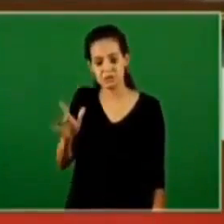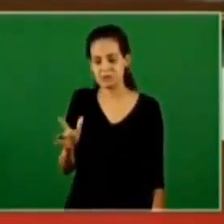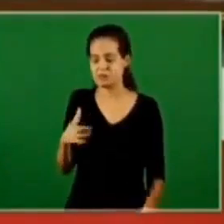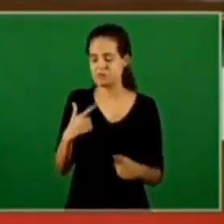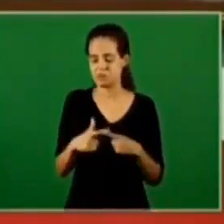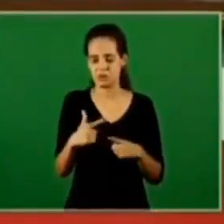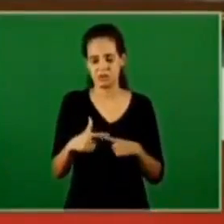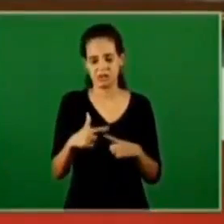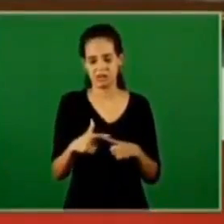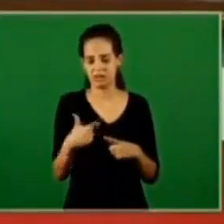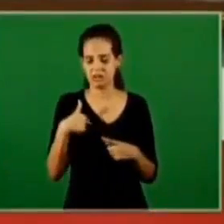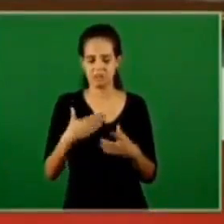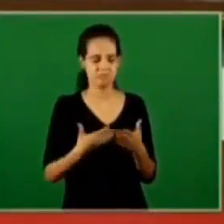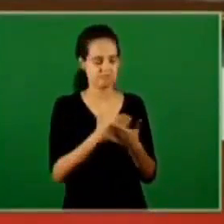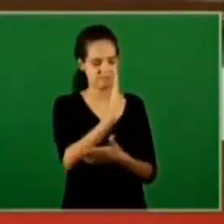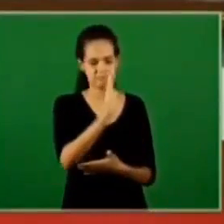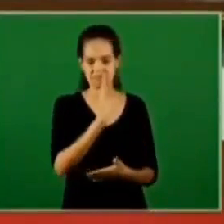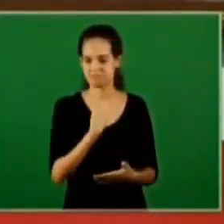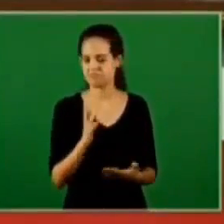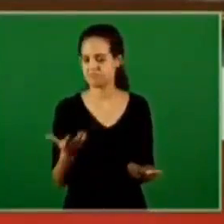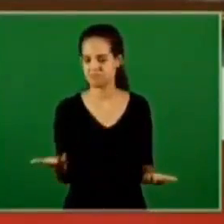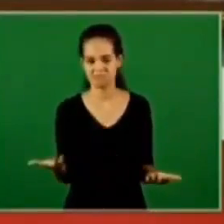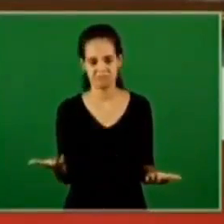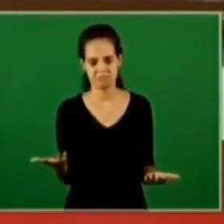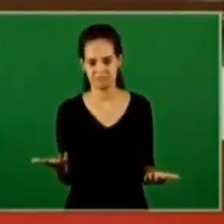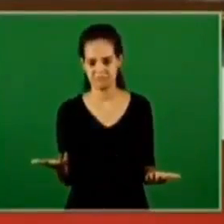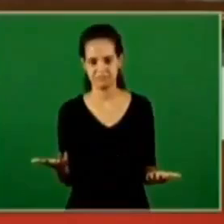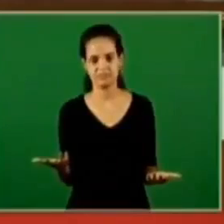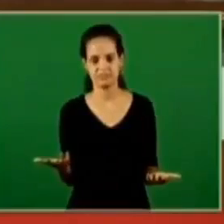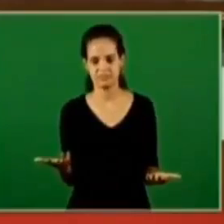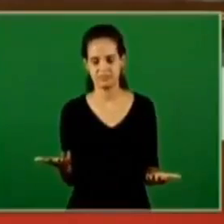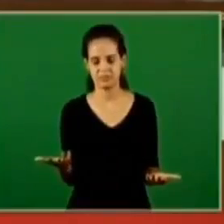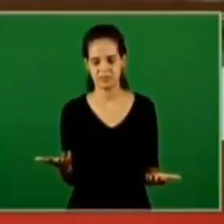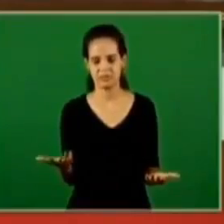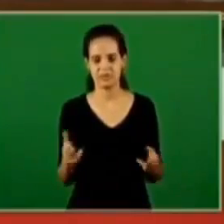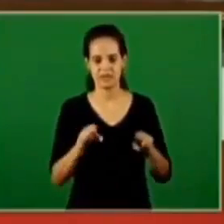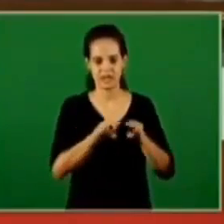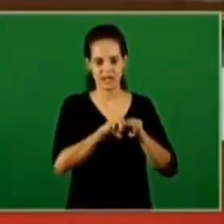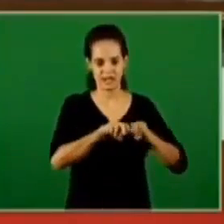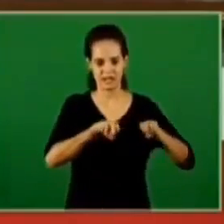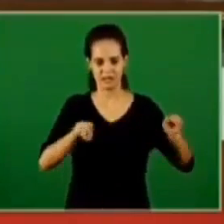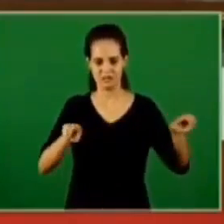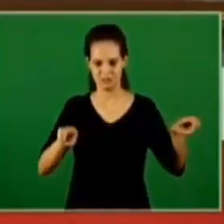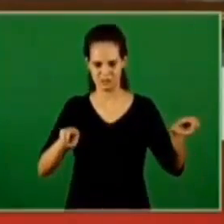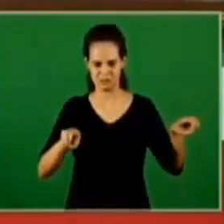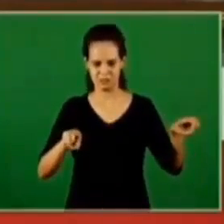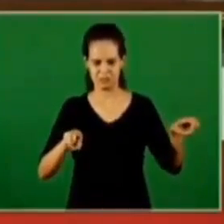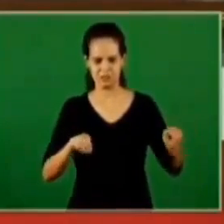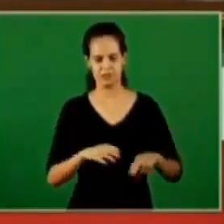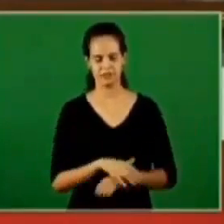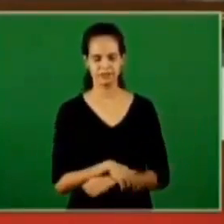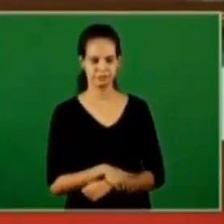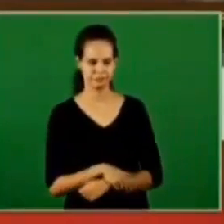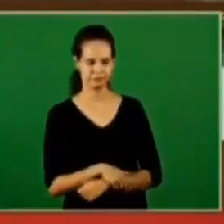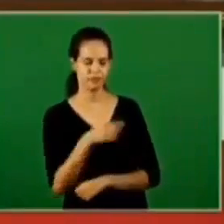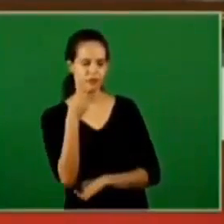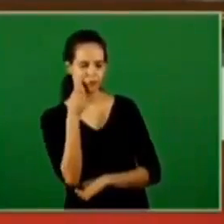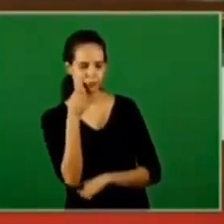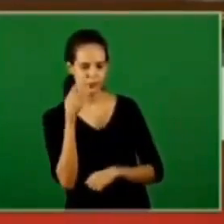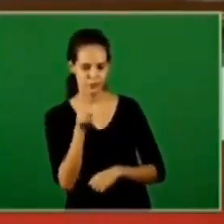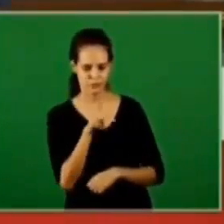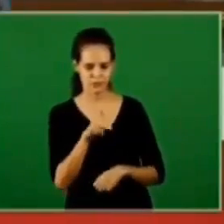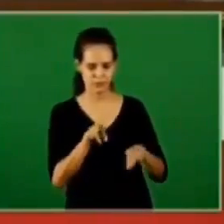why. He was a brilliant individual. But the group of the people that were supposed